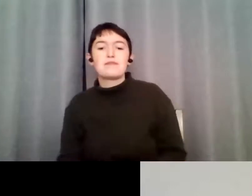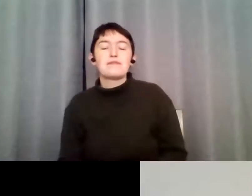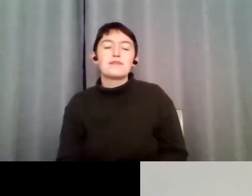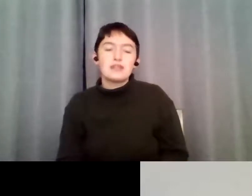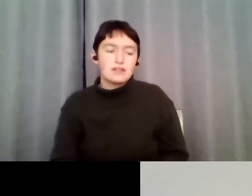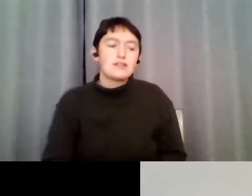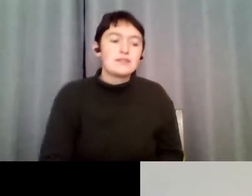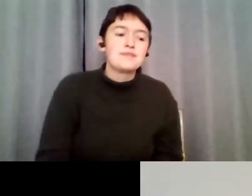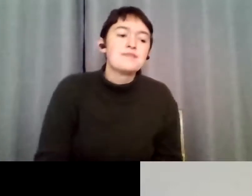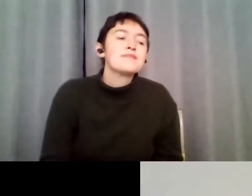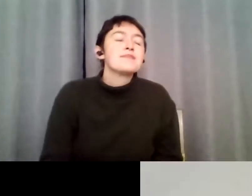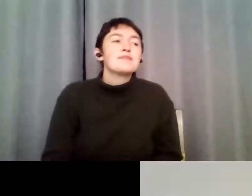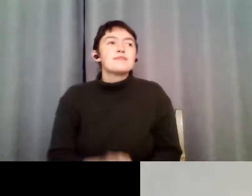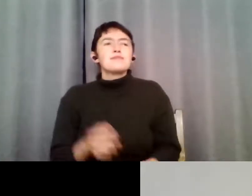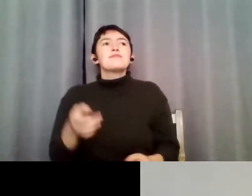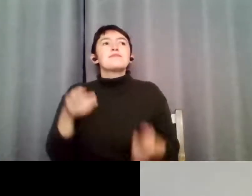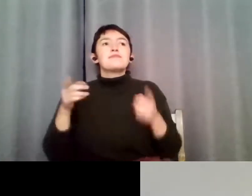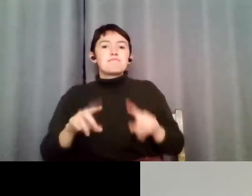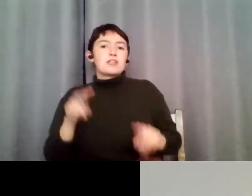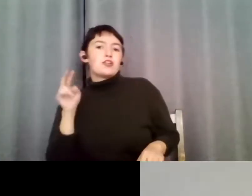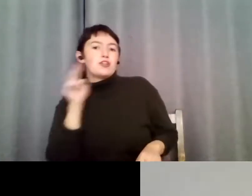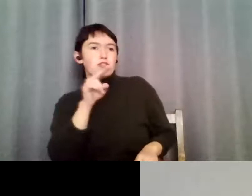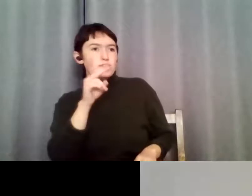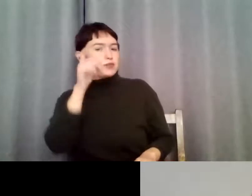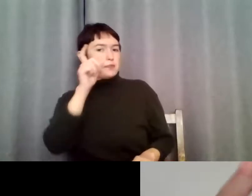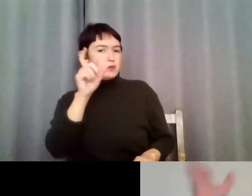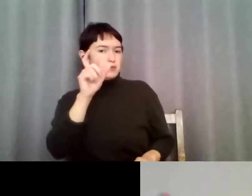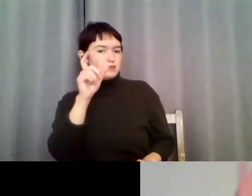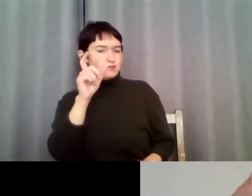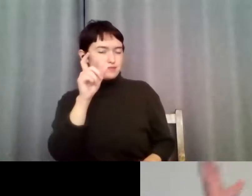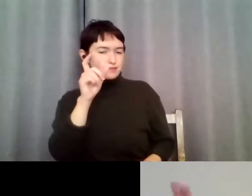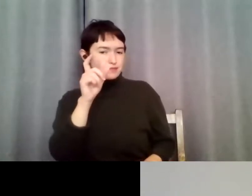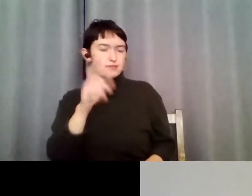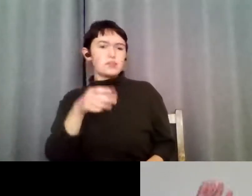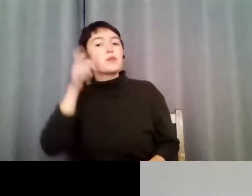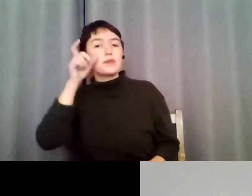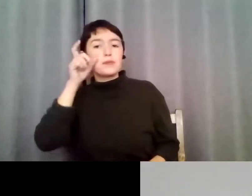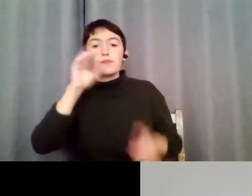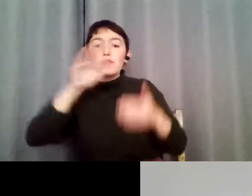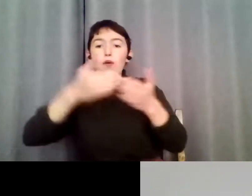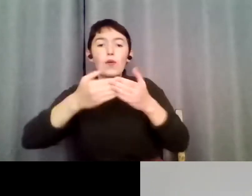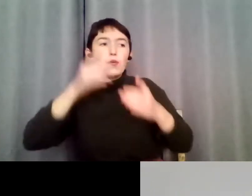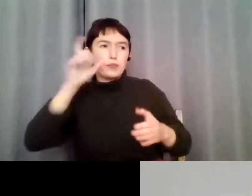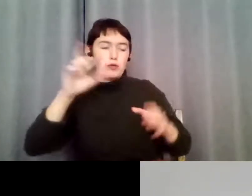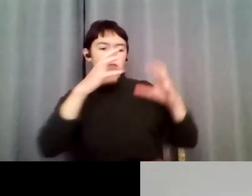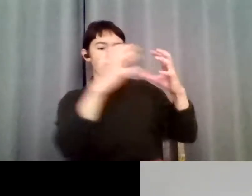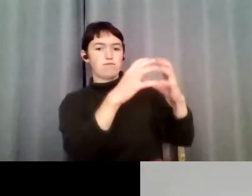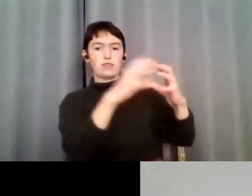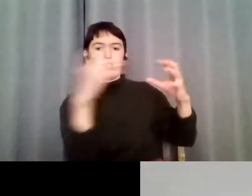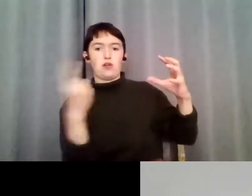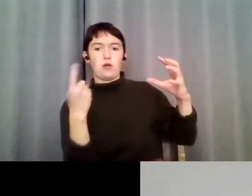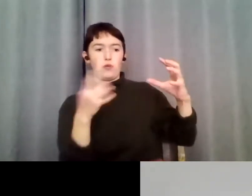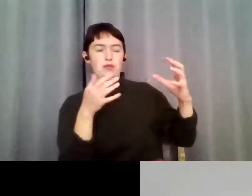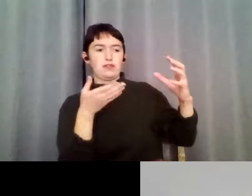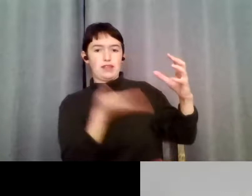when you look at the moon, so the moon is always there. So the whole moon is always there, but it